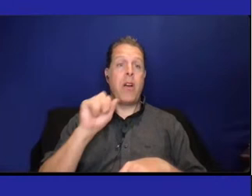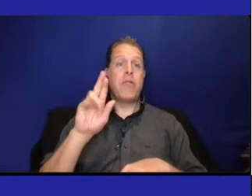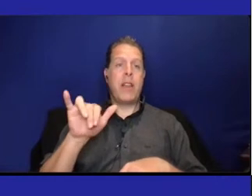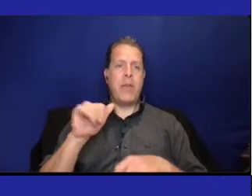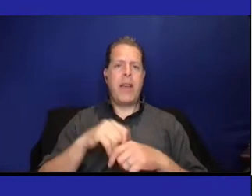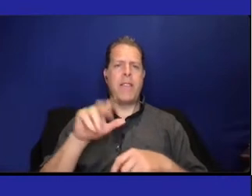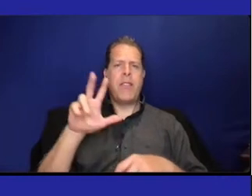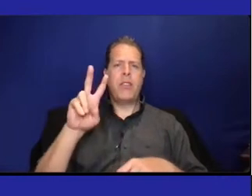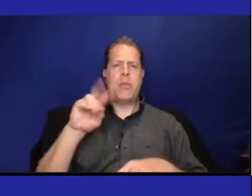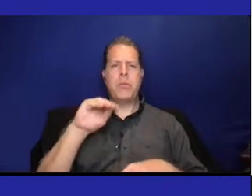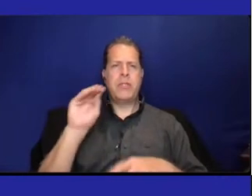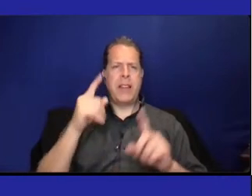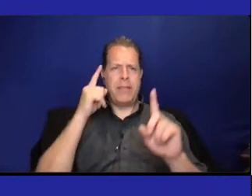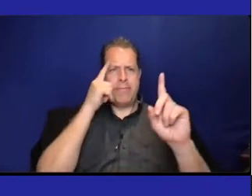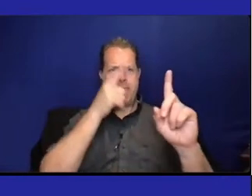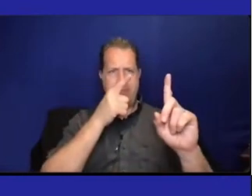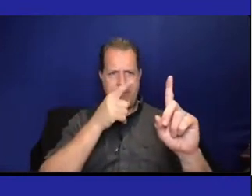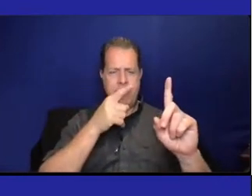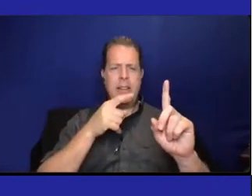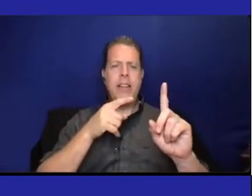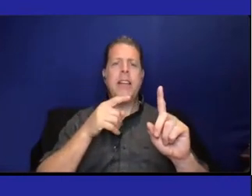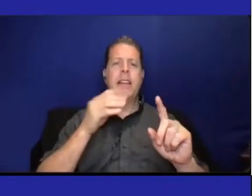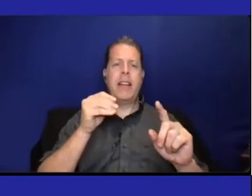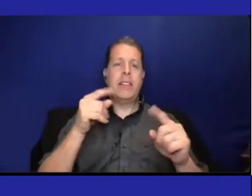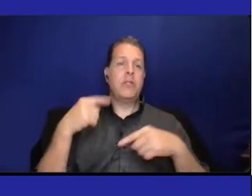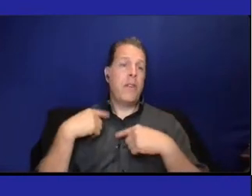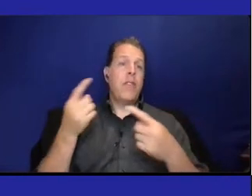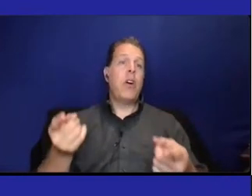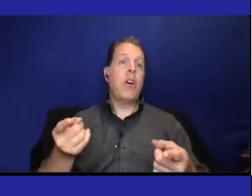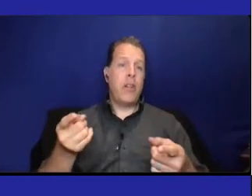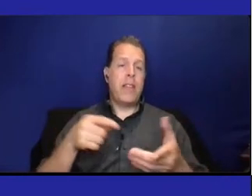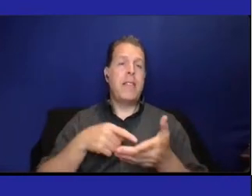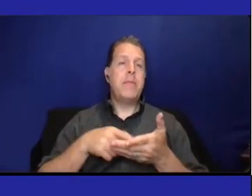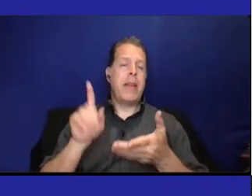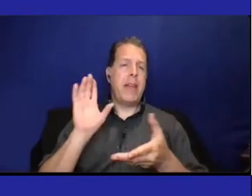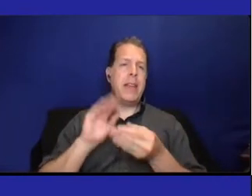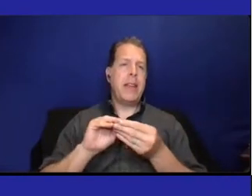32%, and they are so far paid up to date